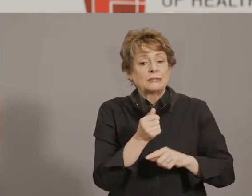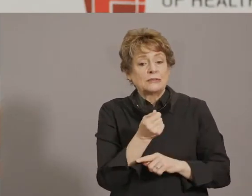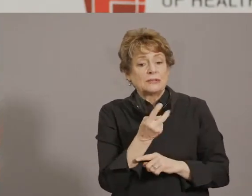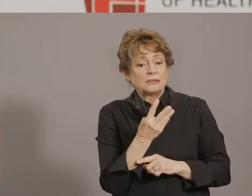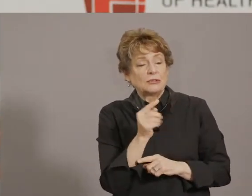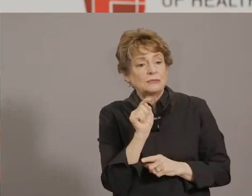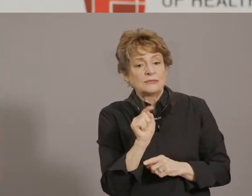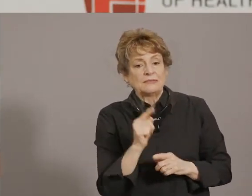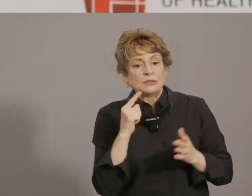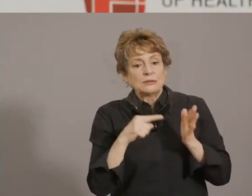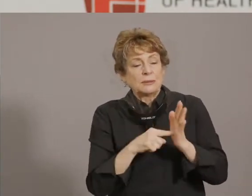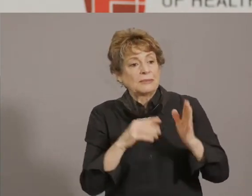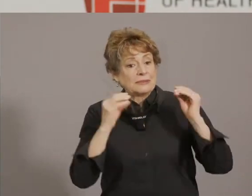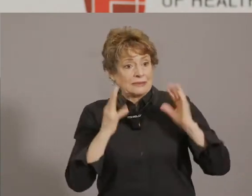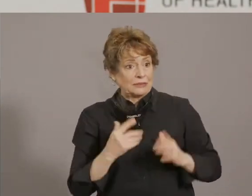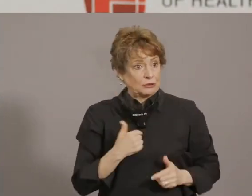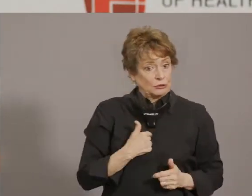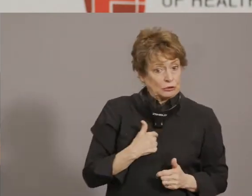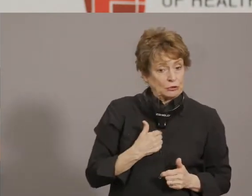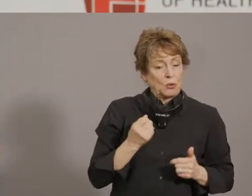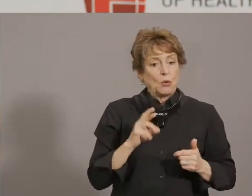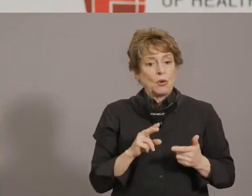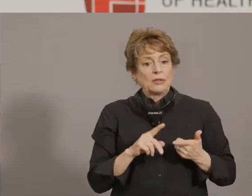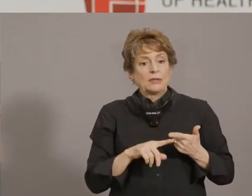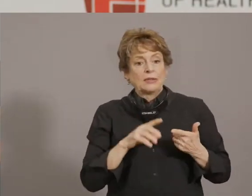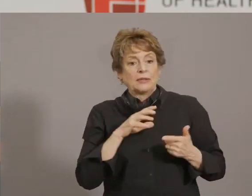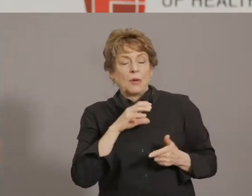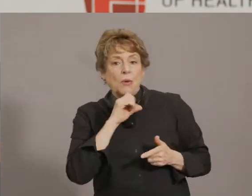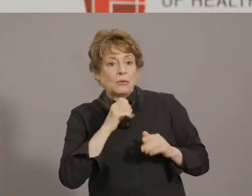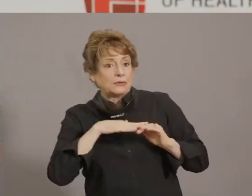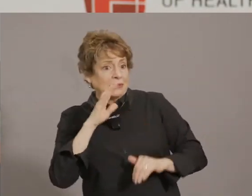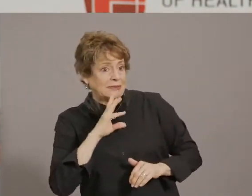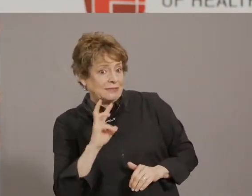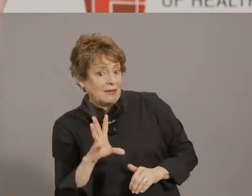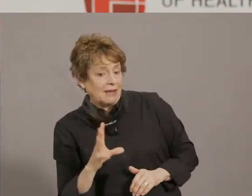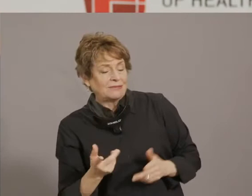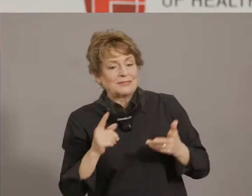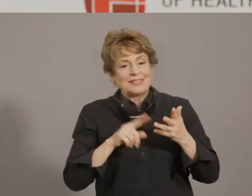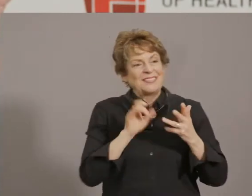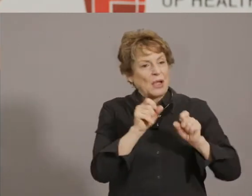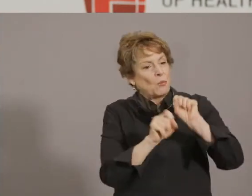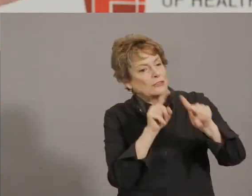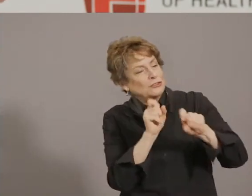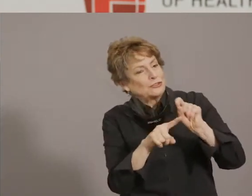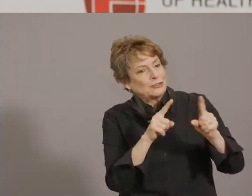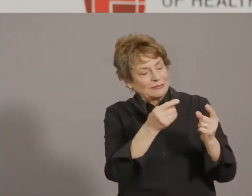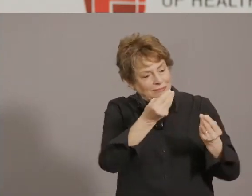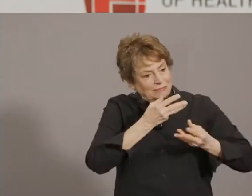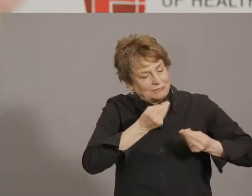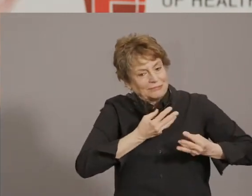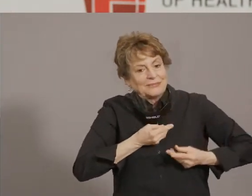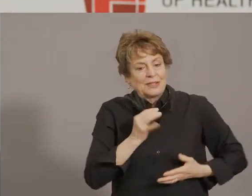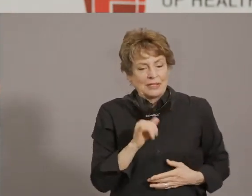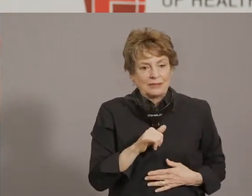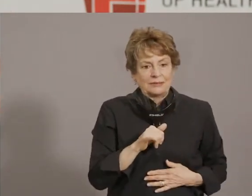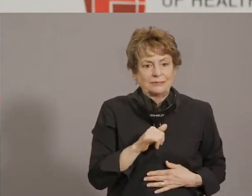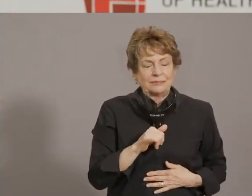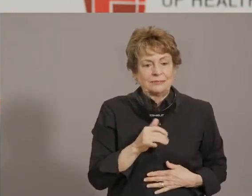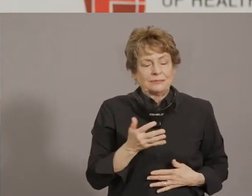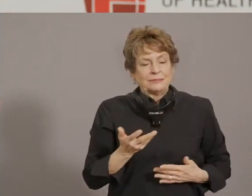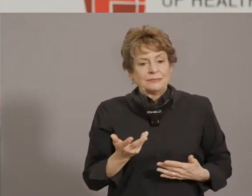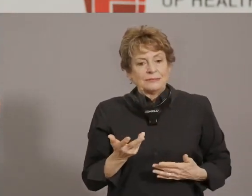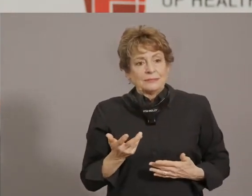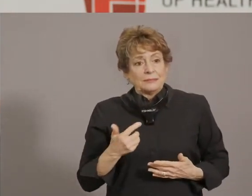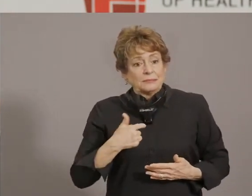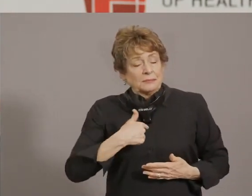team to kind of get percentages out of that using the highest priority. If you're a phase 1A healthcare worker, that